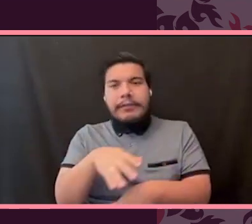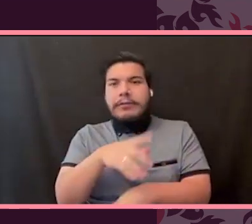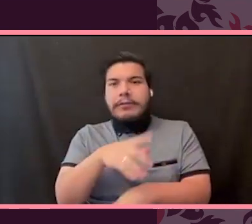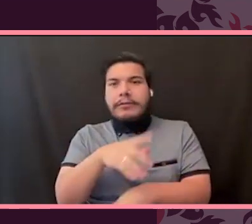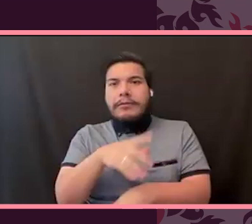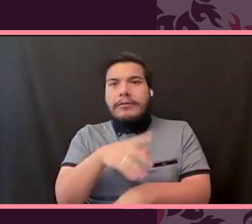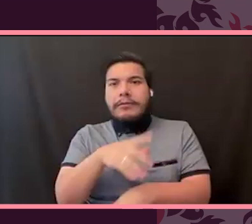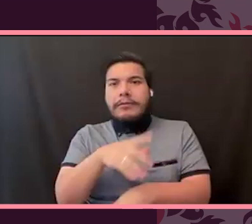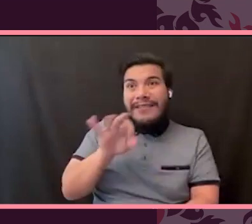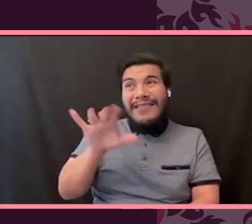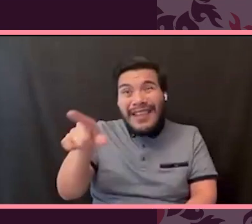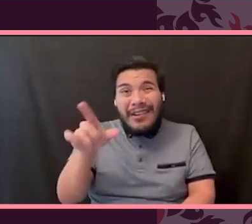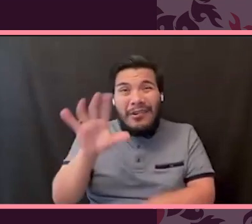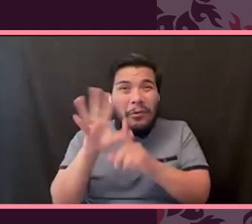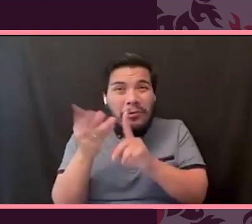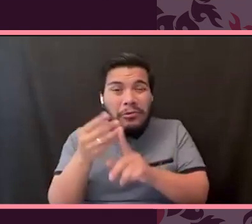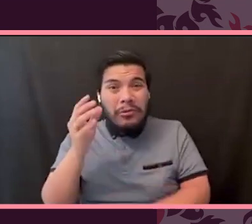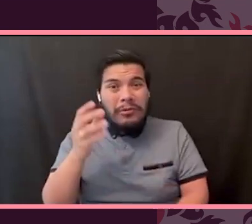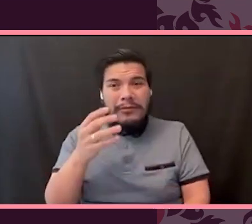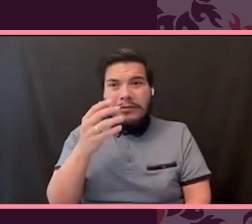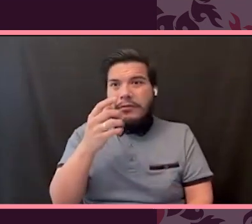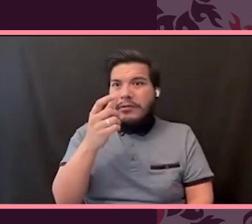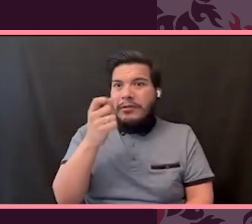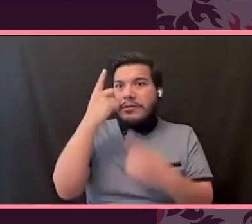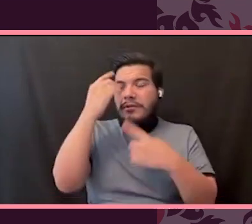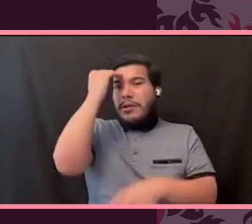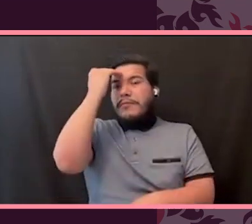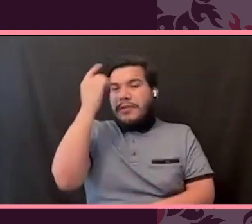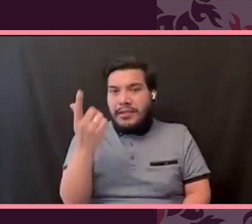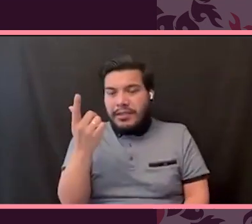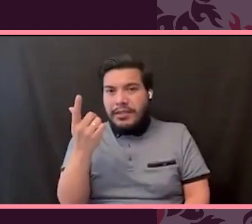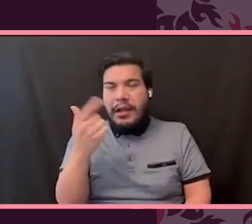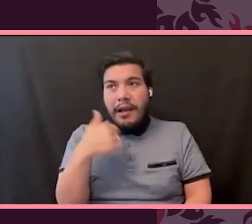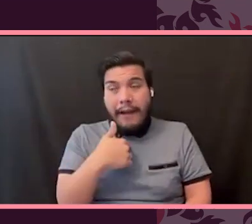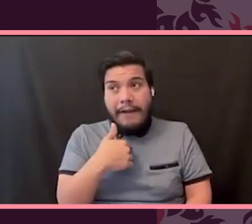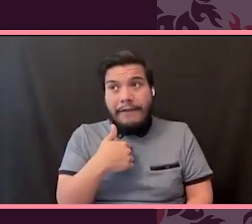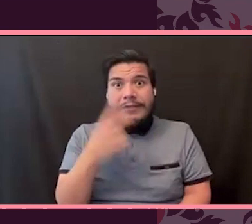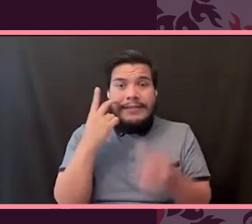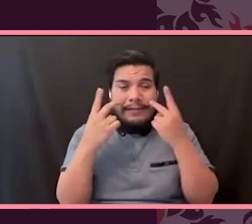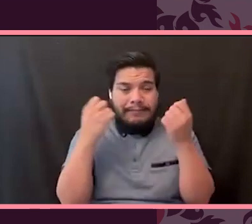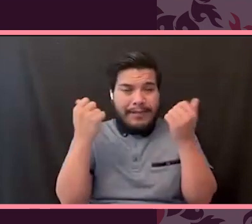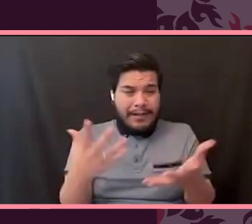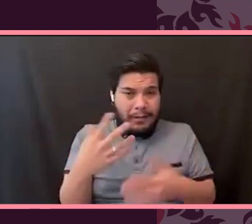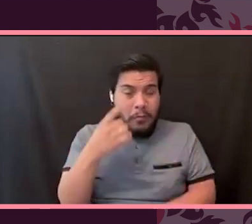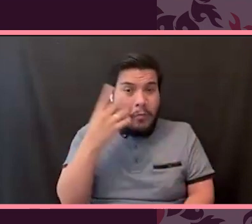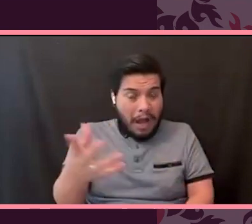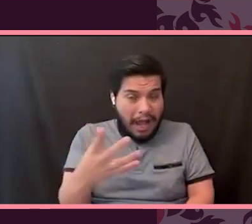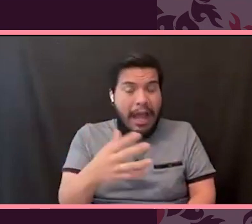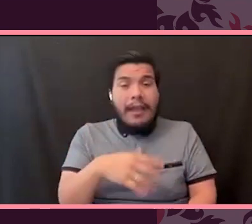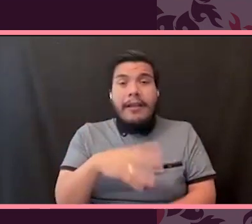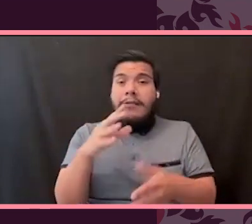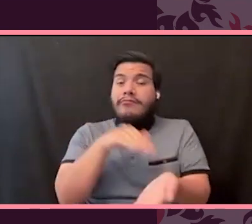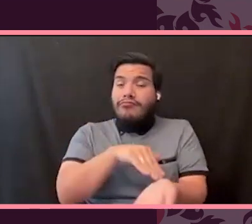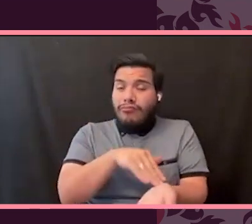competent? Okay. There are, I've come across white providers who are culturally competent